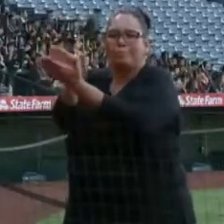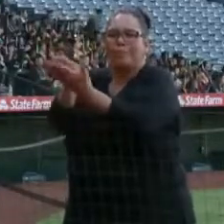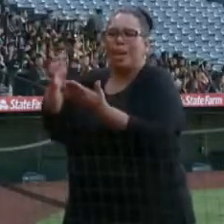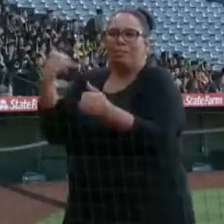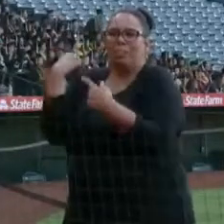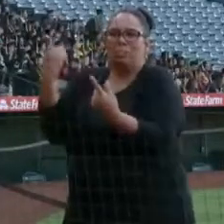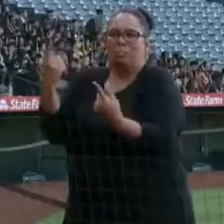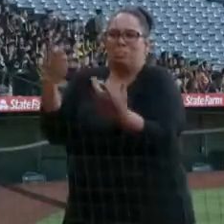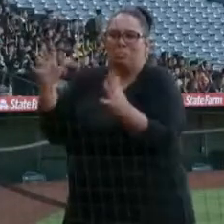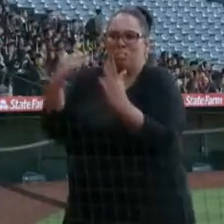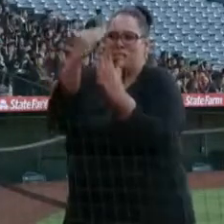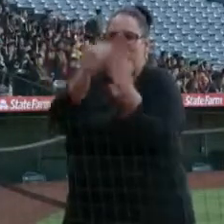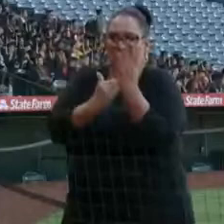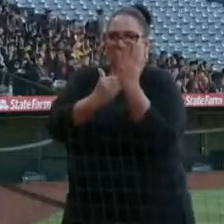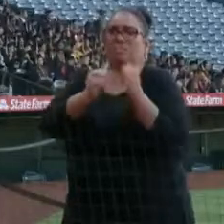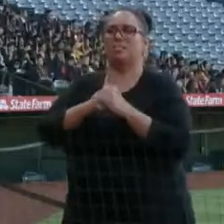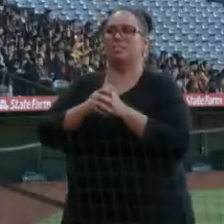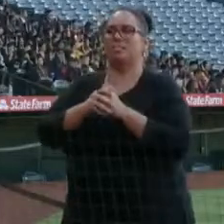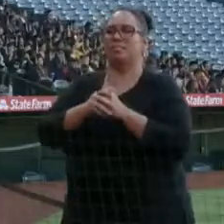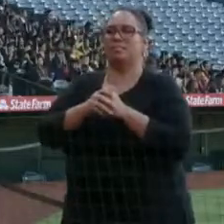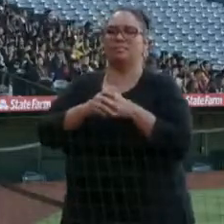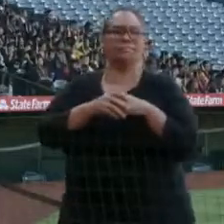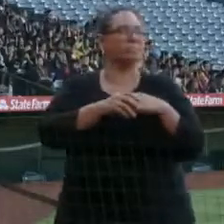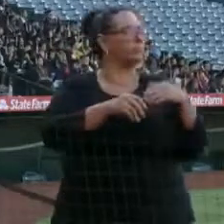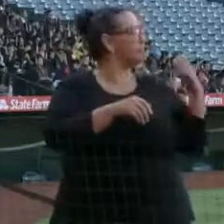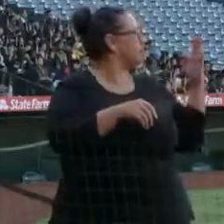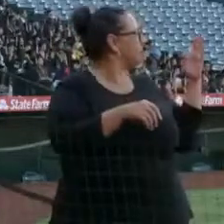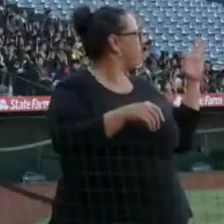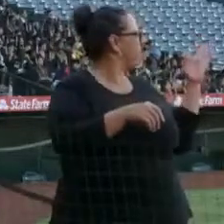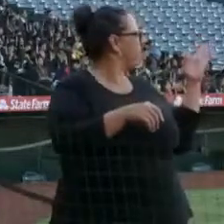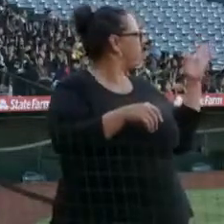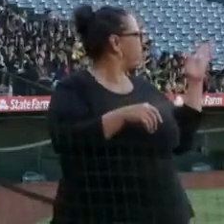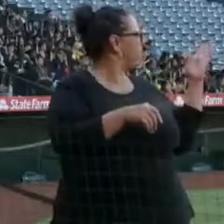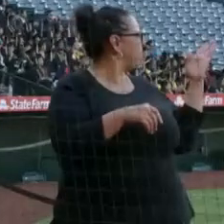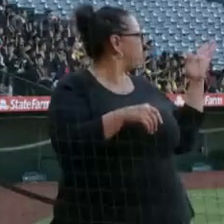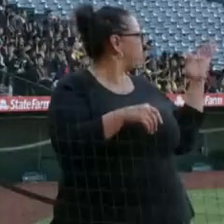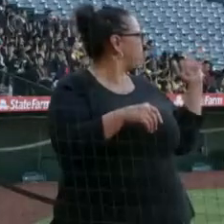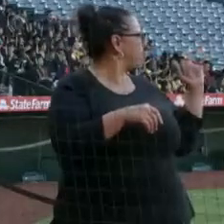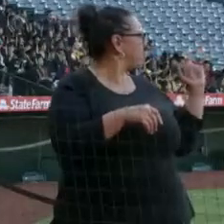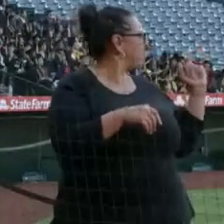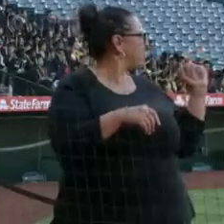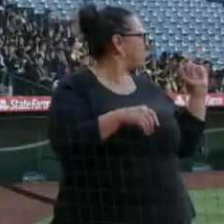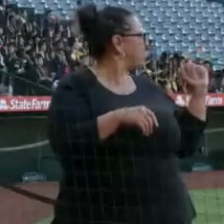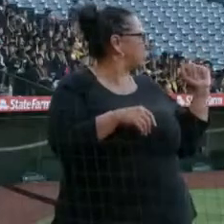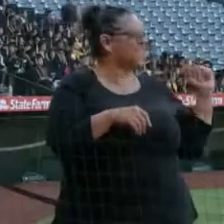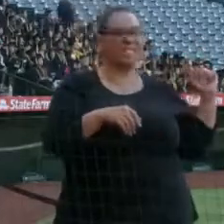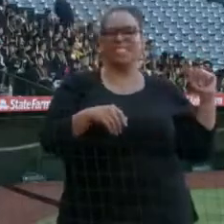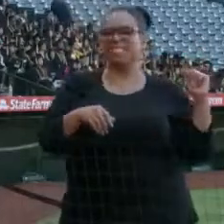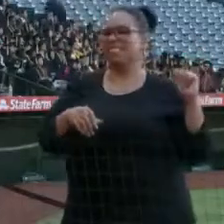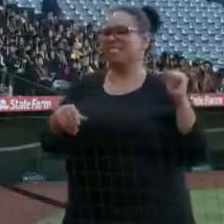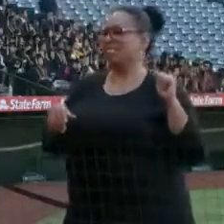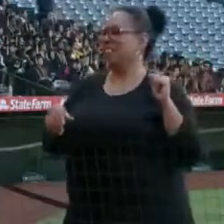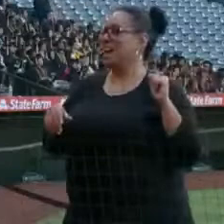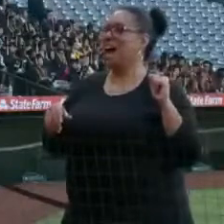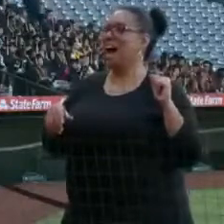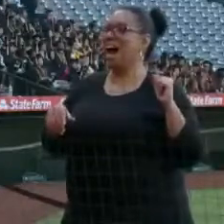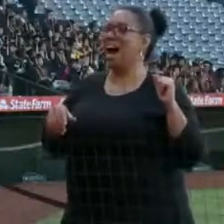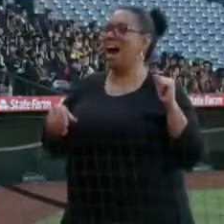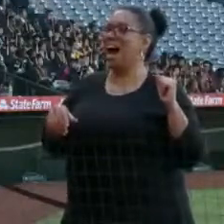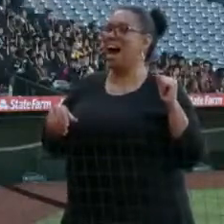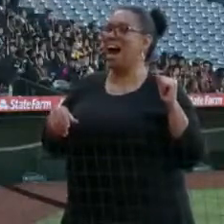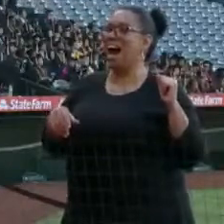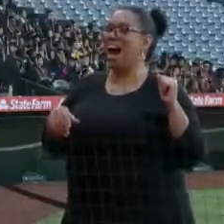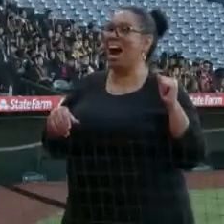list. For the Benjamin R. Stockton Endowed Scholarship, the recipients are Amy Figueroa